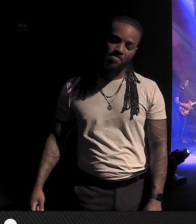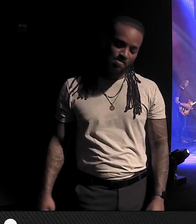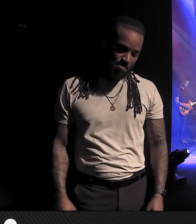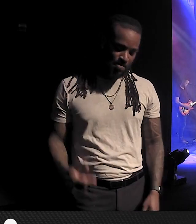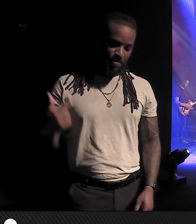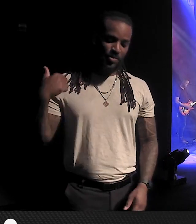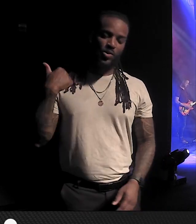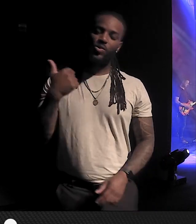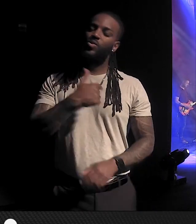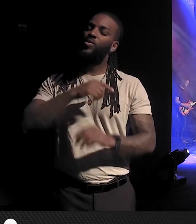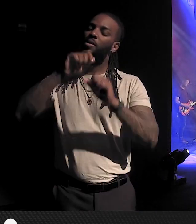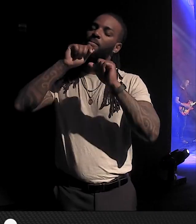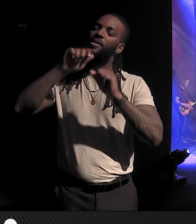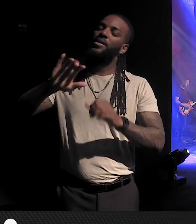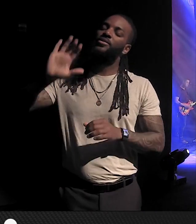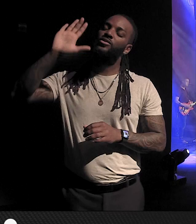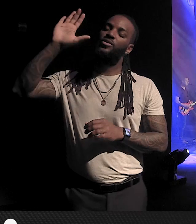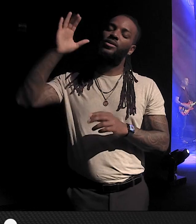Lord. We bless your